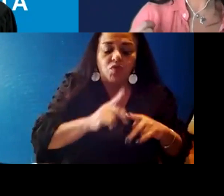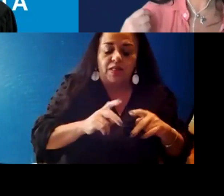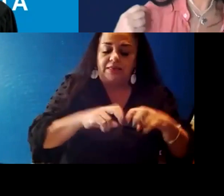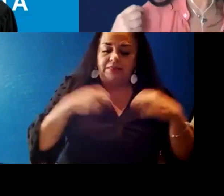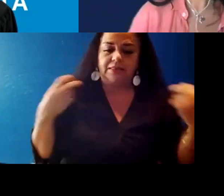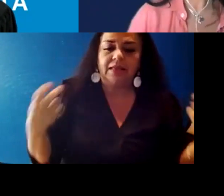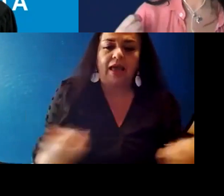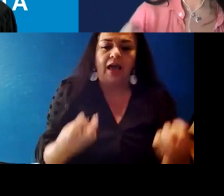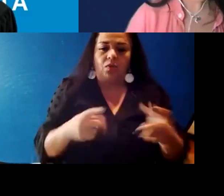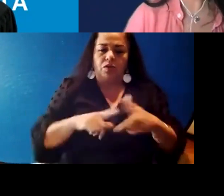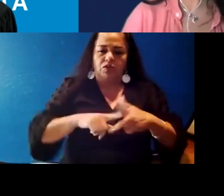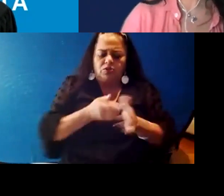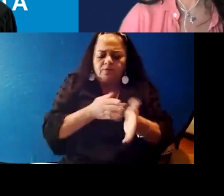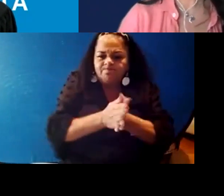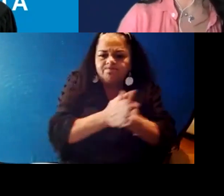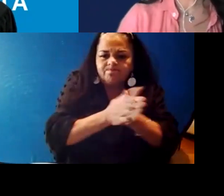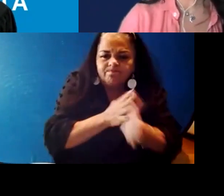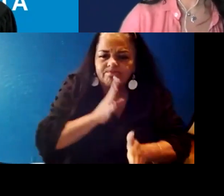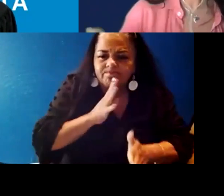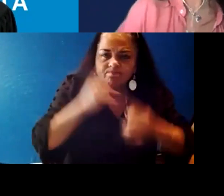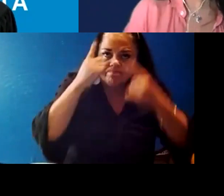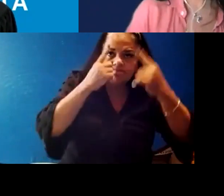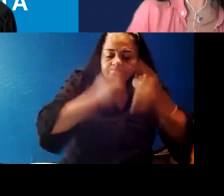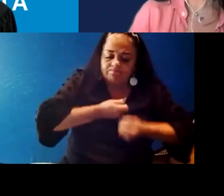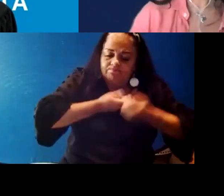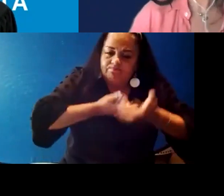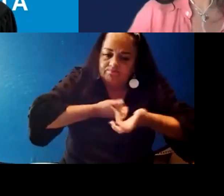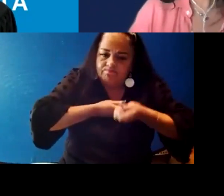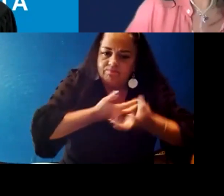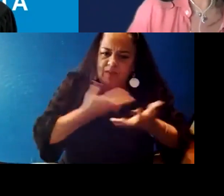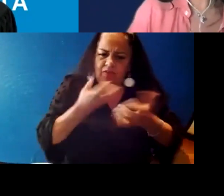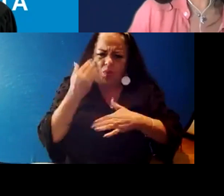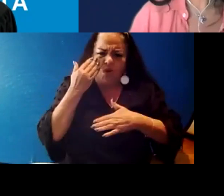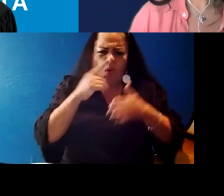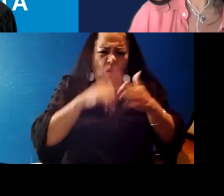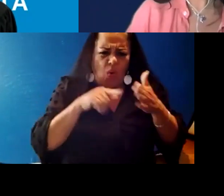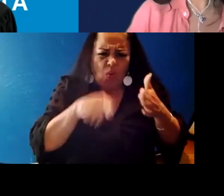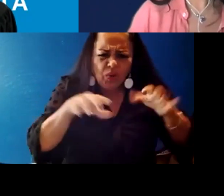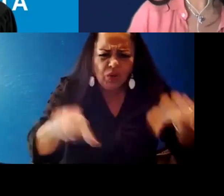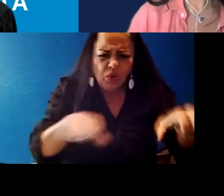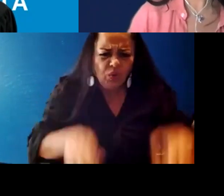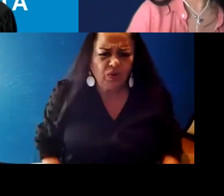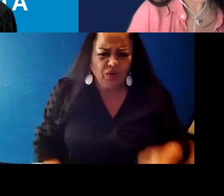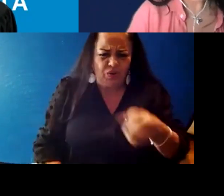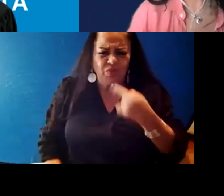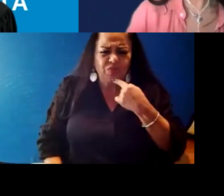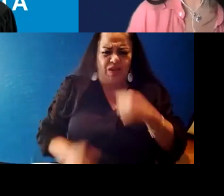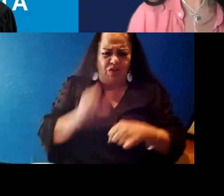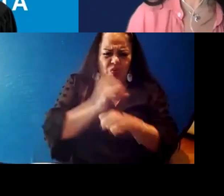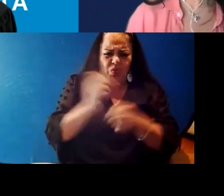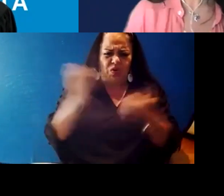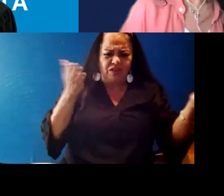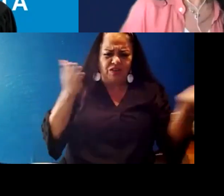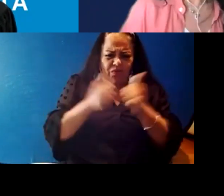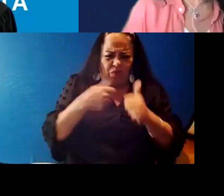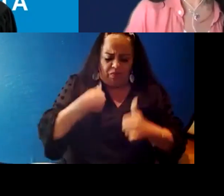and start really saying the things that were on their mind. They wanted to know, what are you doing? You say you work in service of me? I've never met